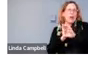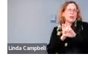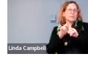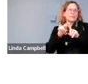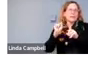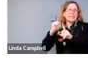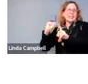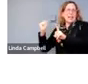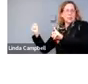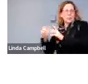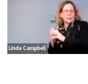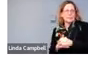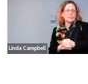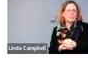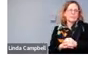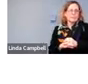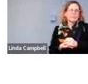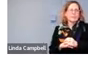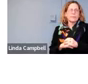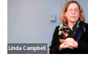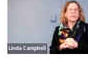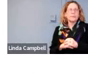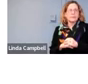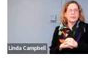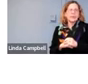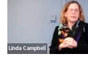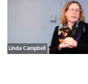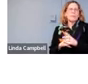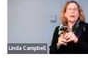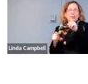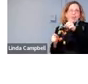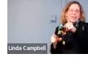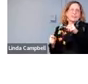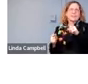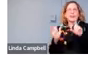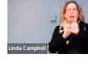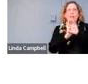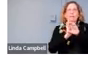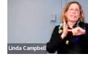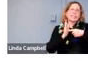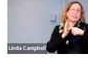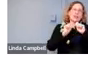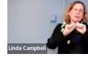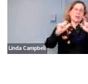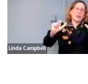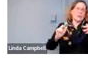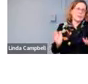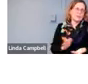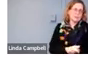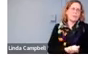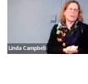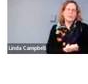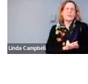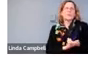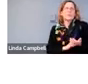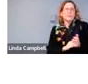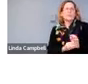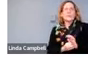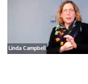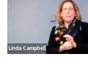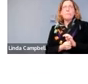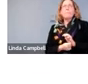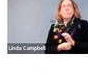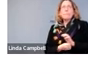You'll see some different versions of this image depending on the scenario that it's applied to, but this is the graph that really started them all